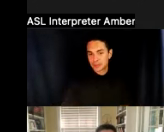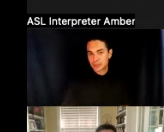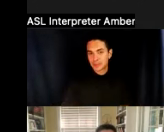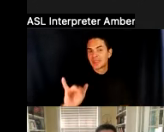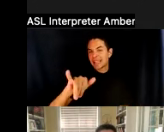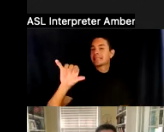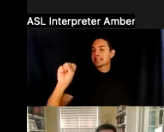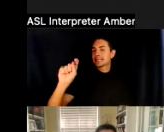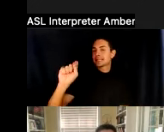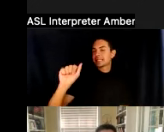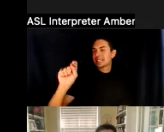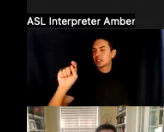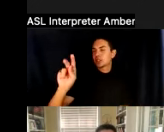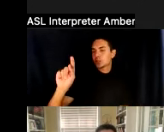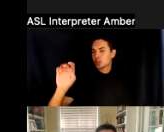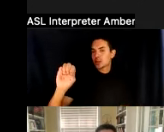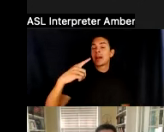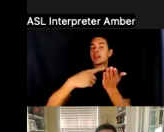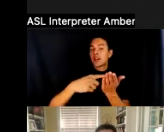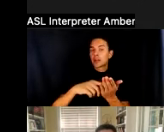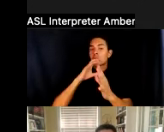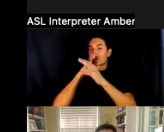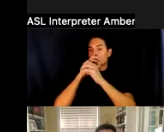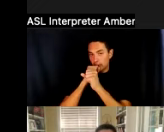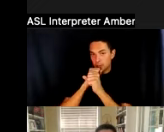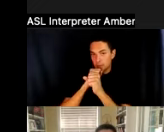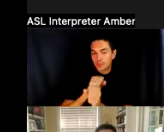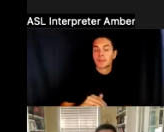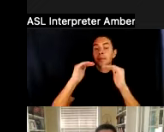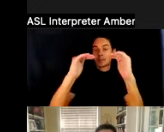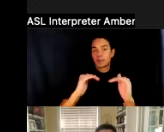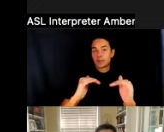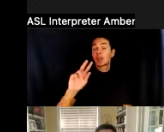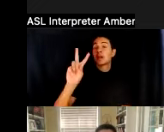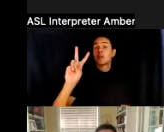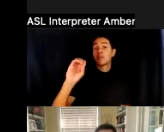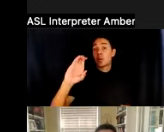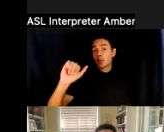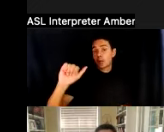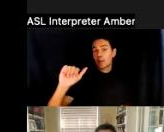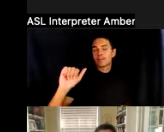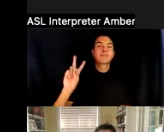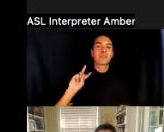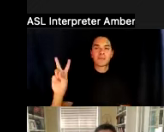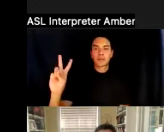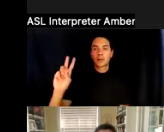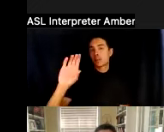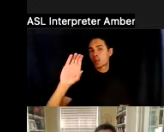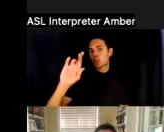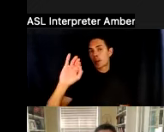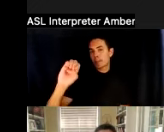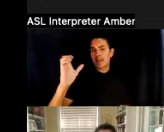statute talks about confidentiality. The VOCA Victims of Crime is another statute.